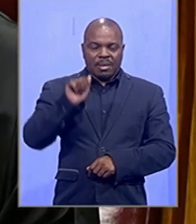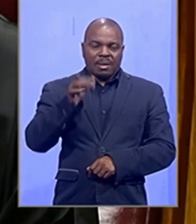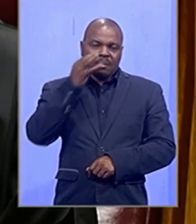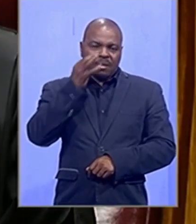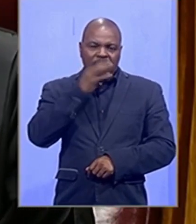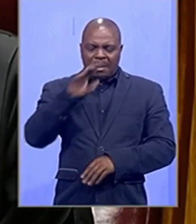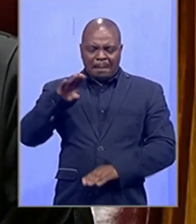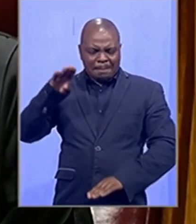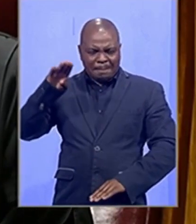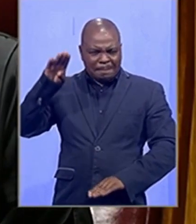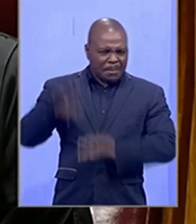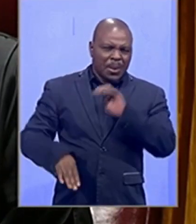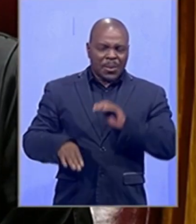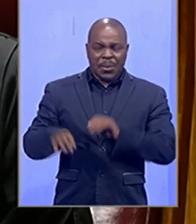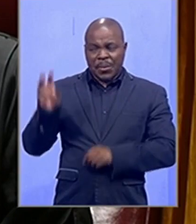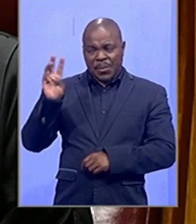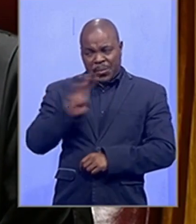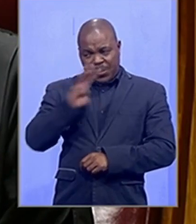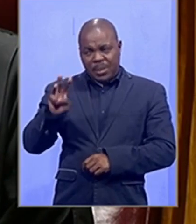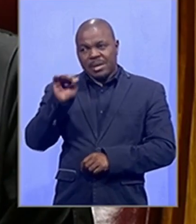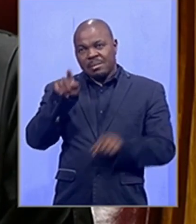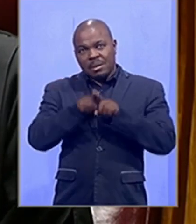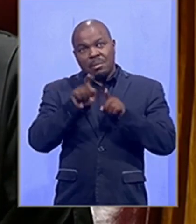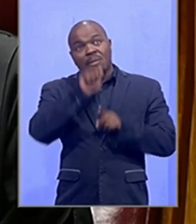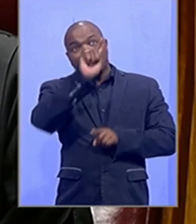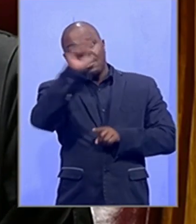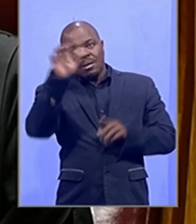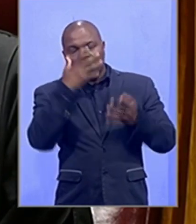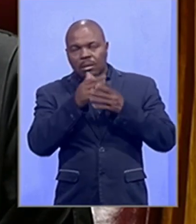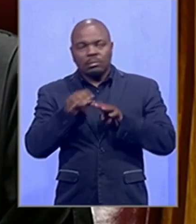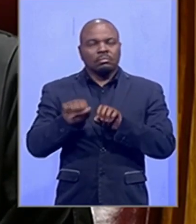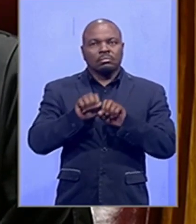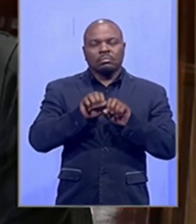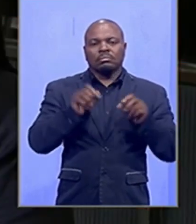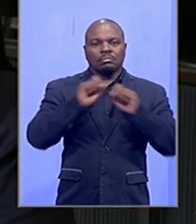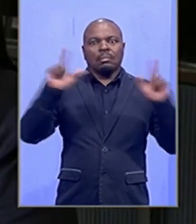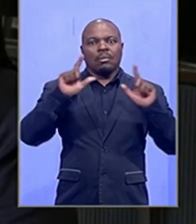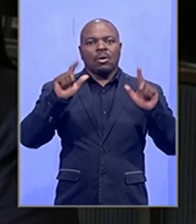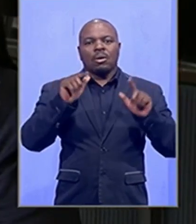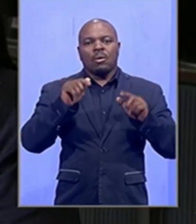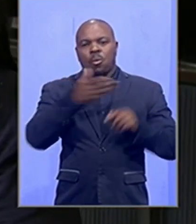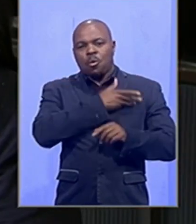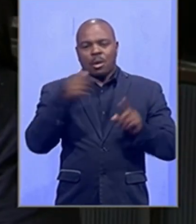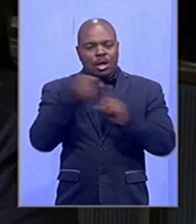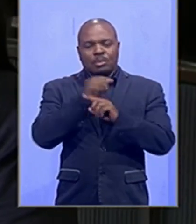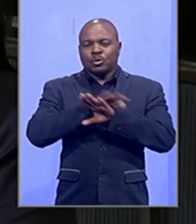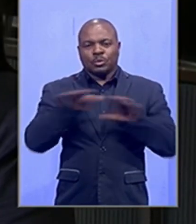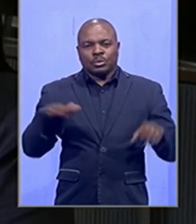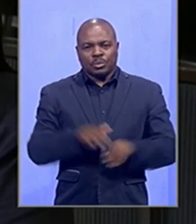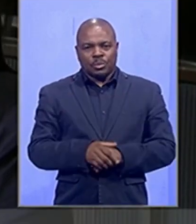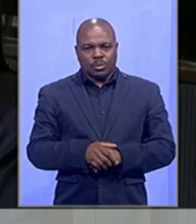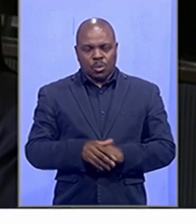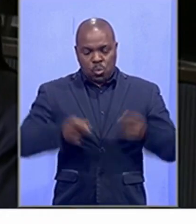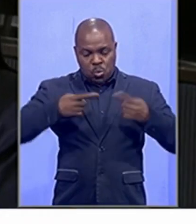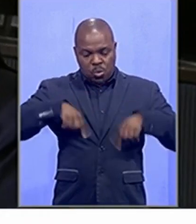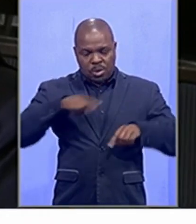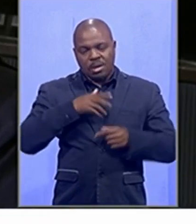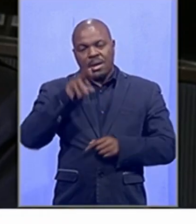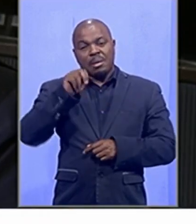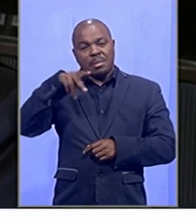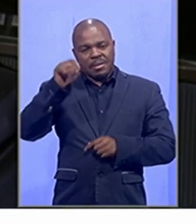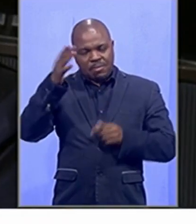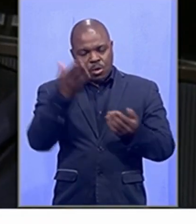e masisi e tla romela molaetsa o bogale go bao ba sotlang basadi. As the state, we have argued in court